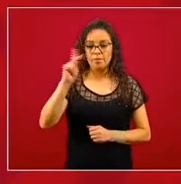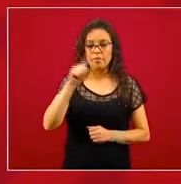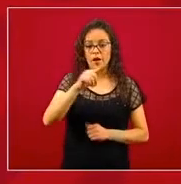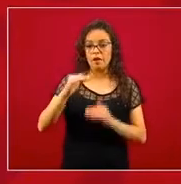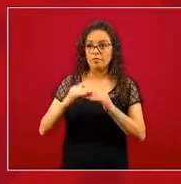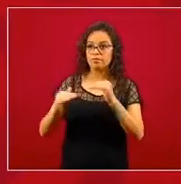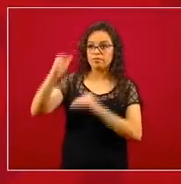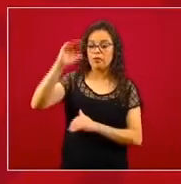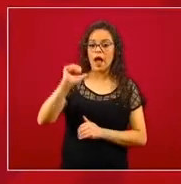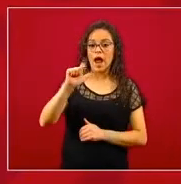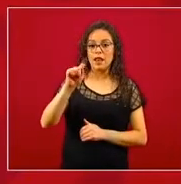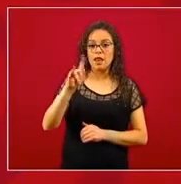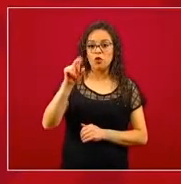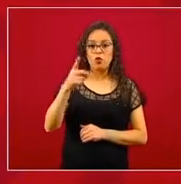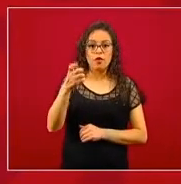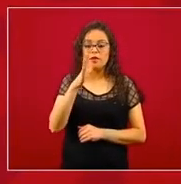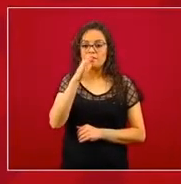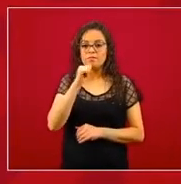is for